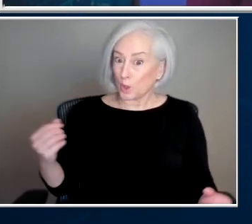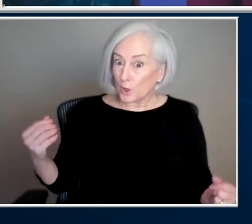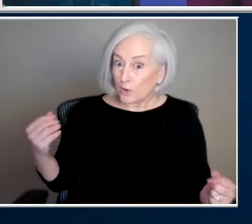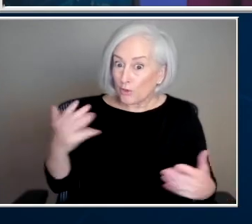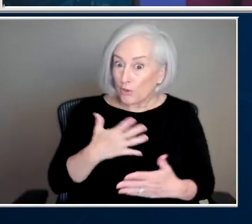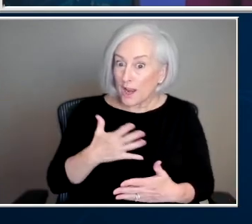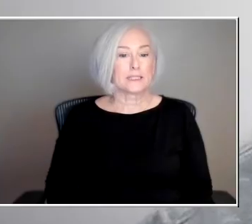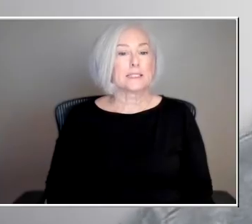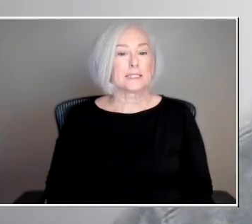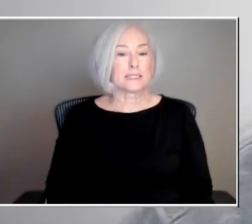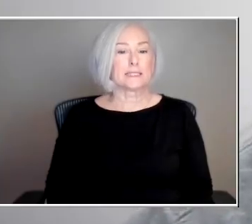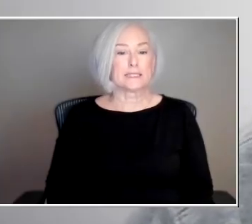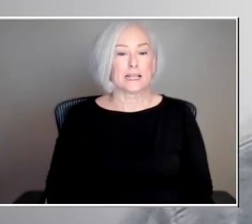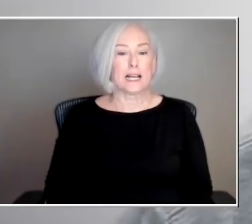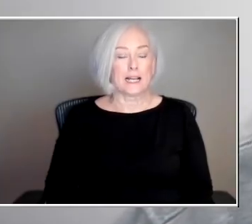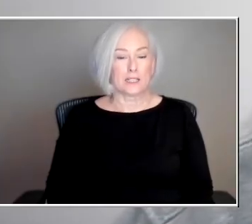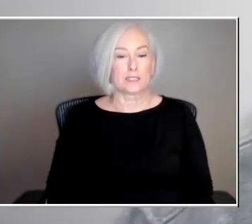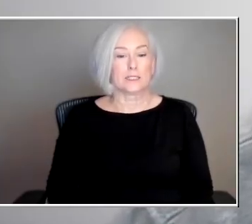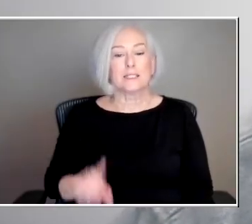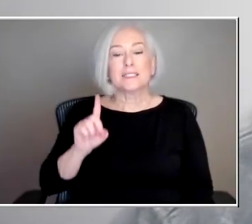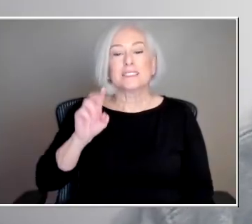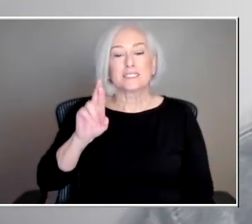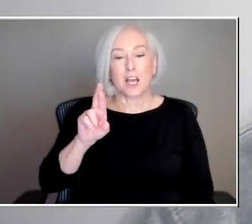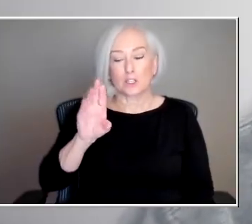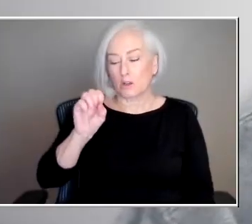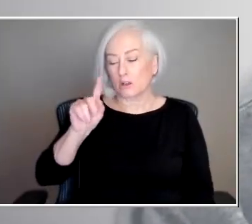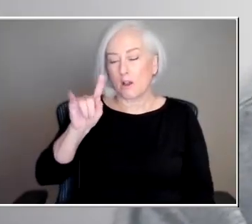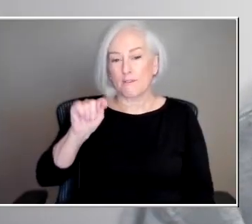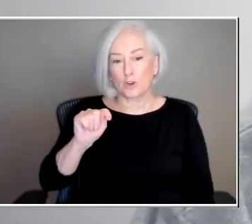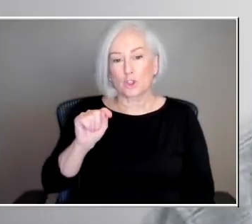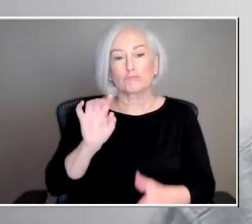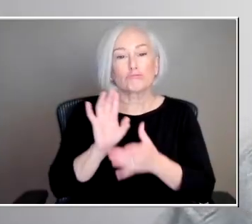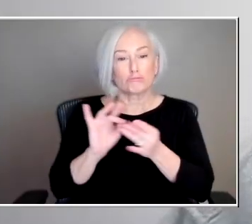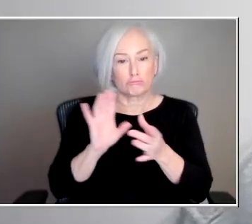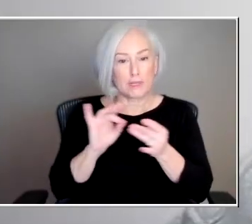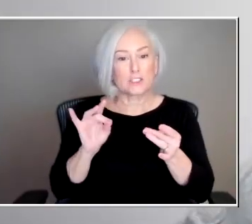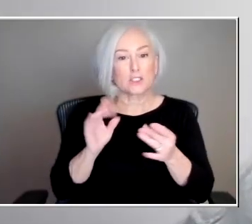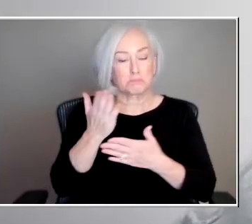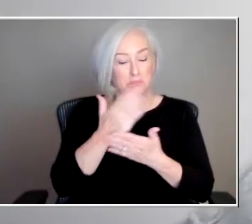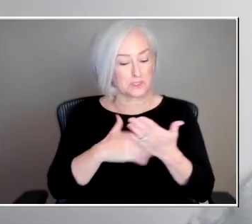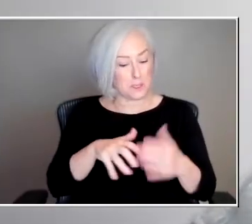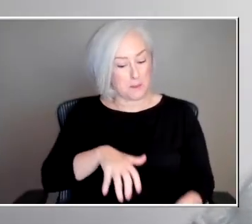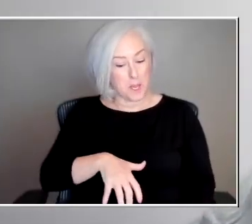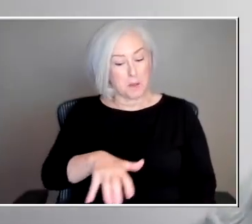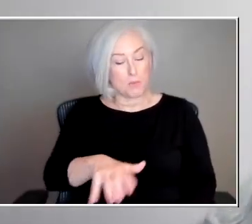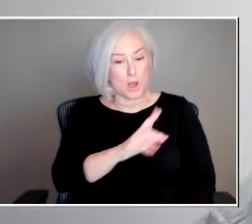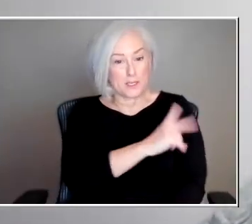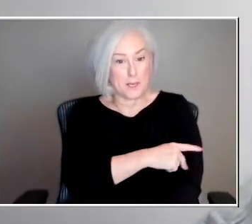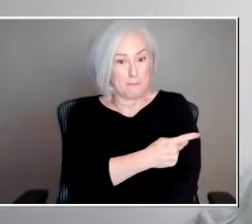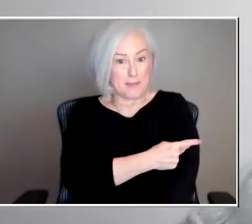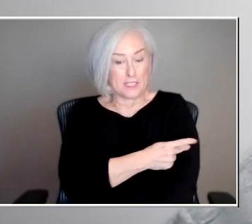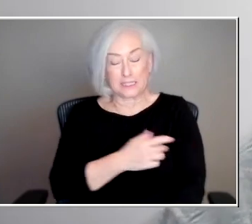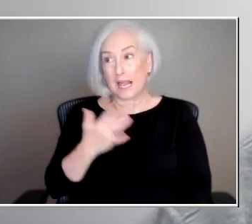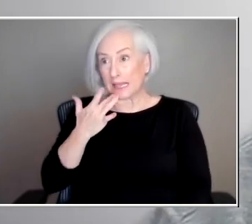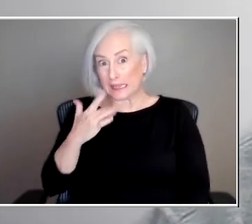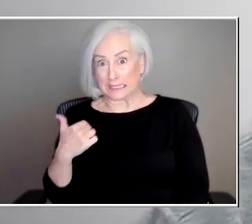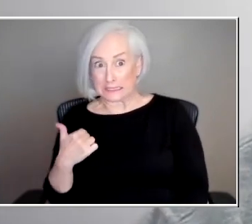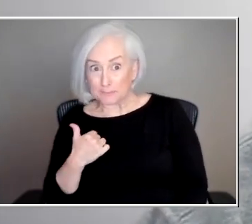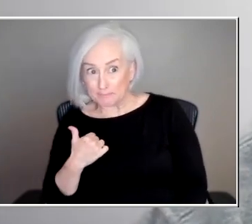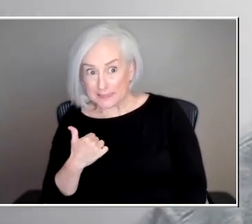your pregnancy? Dr. Comfort mentioned how, some pregnant patients, and luckily I have ended up being one of